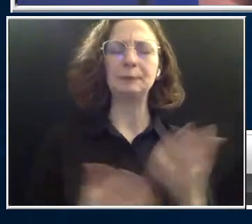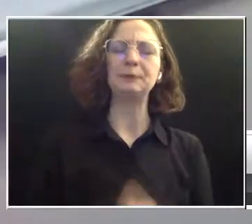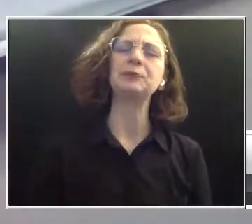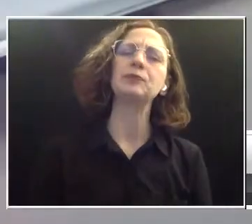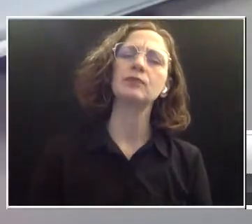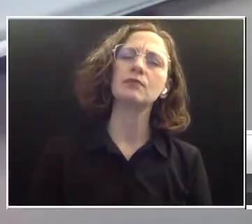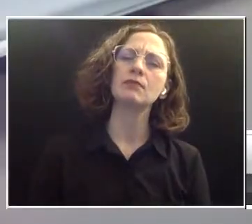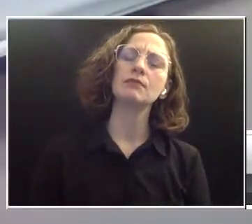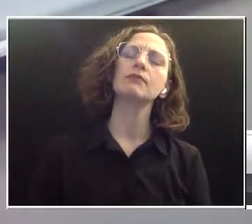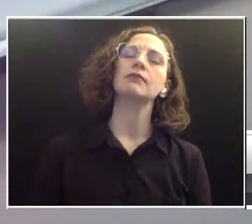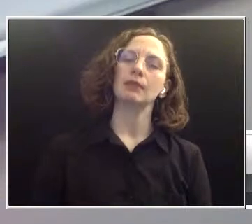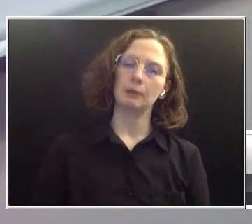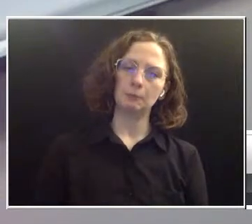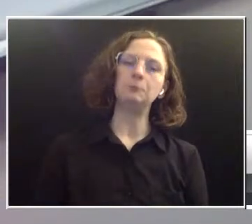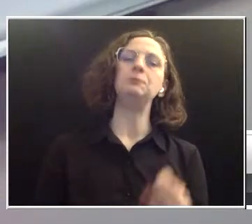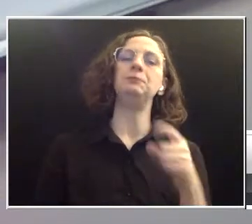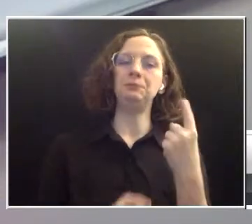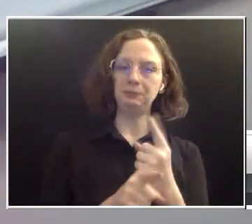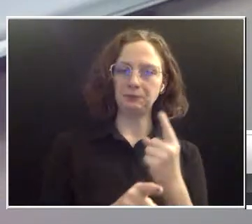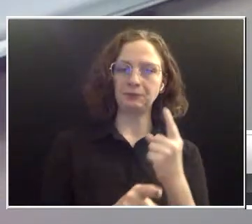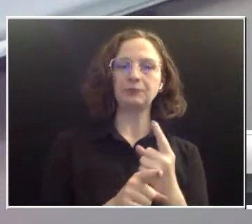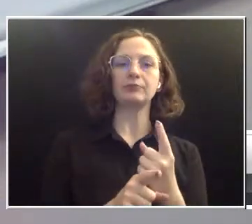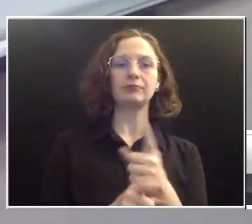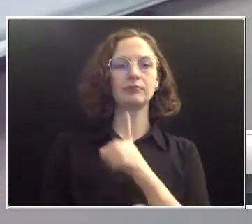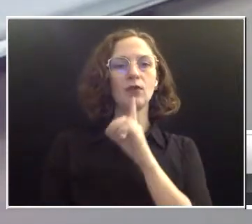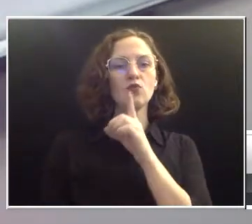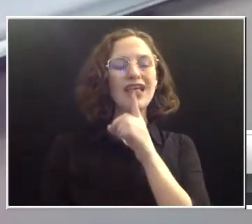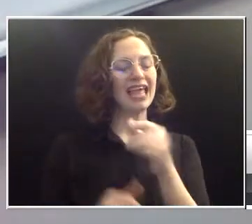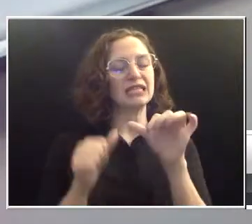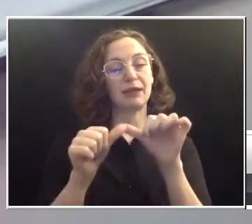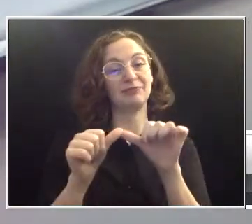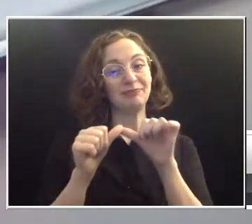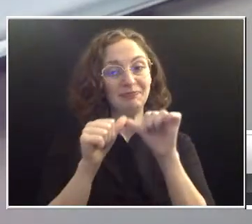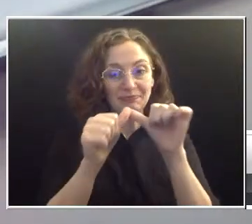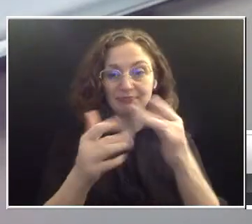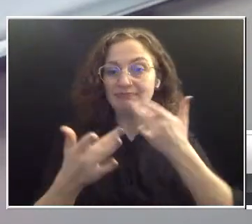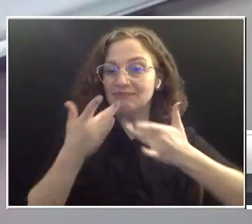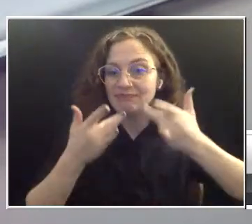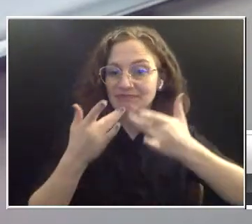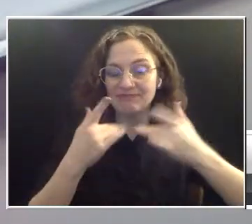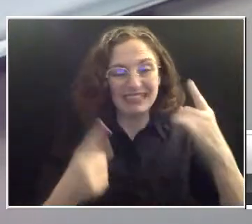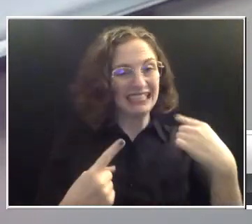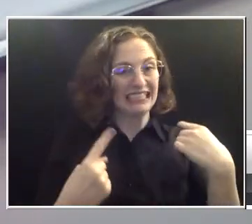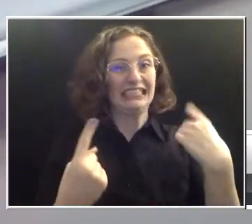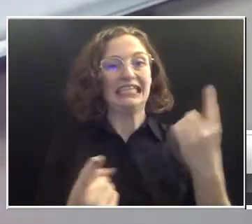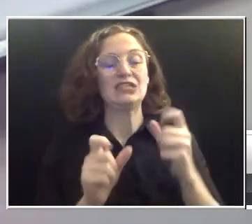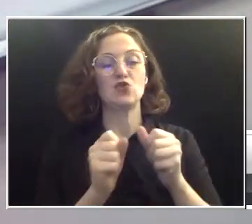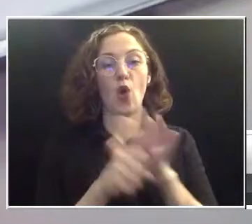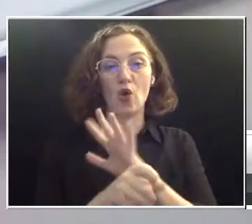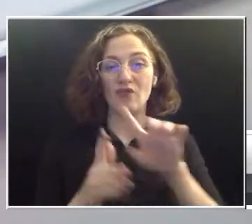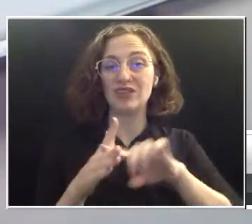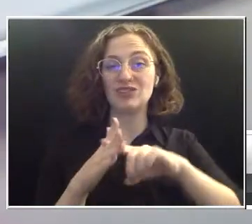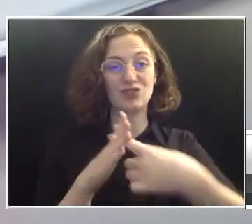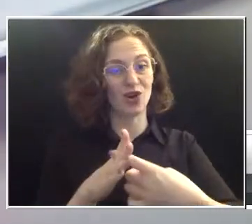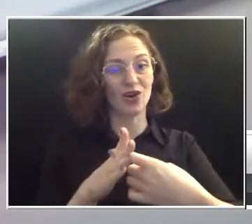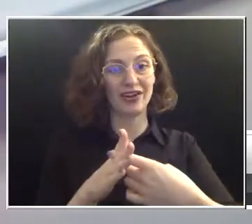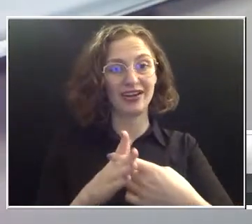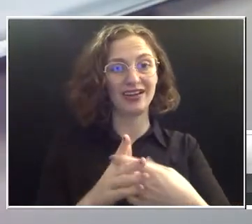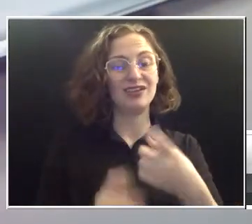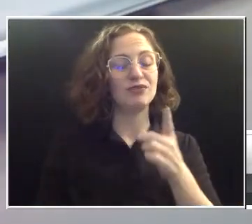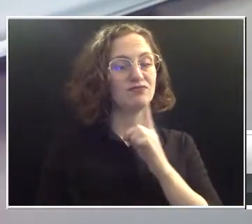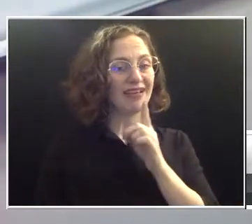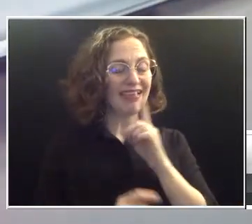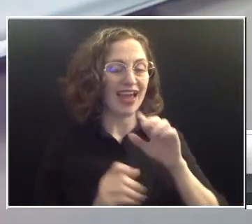Yeah, so as I mentioned, it's essentially been a sustained shortage since the onset of the pandemic. And simply put, the pandemic kind of